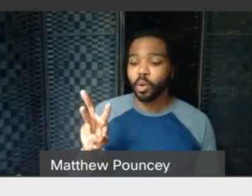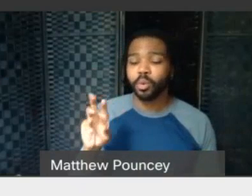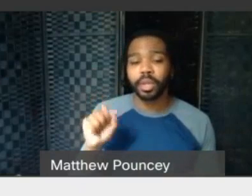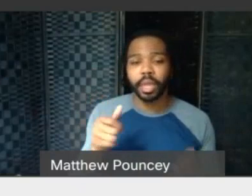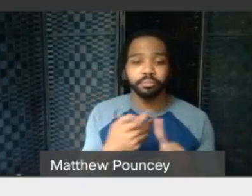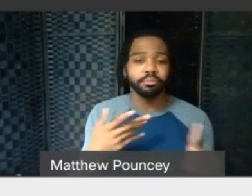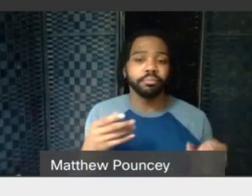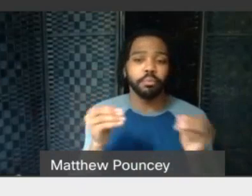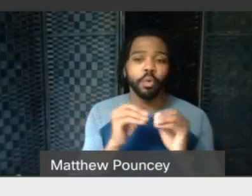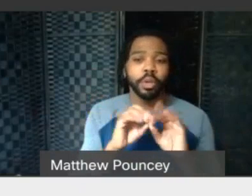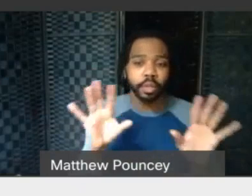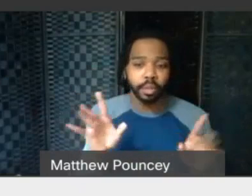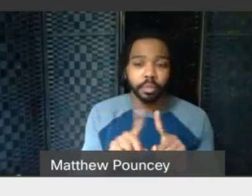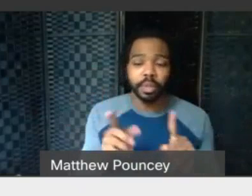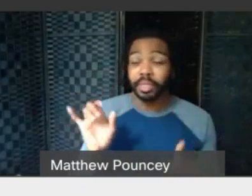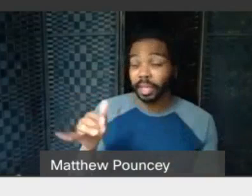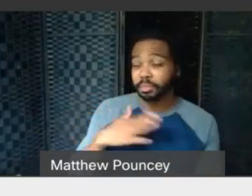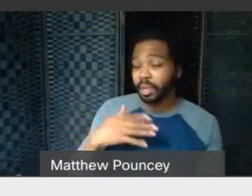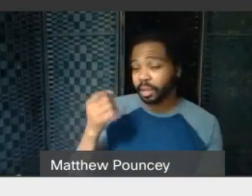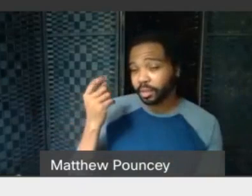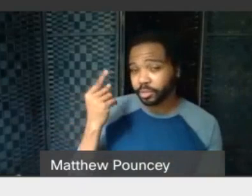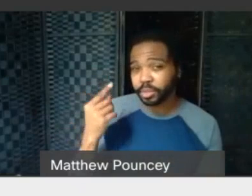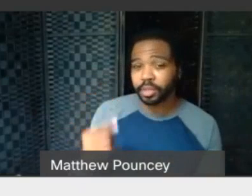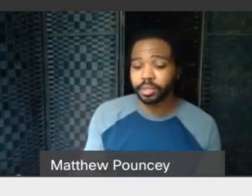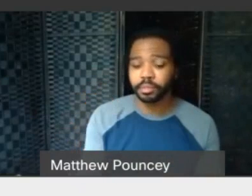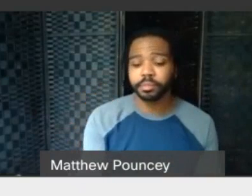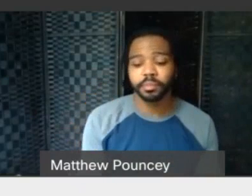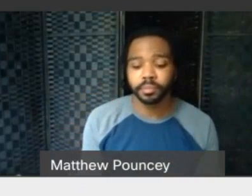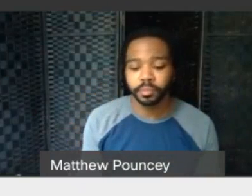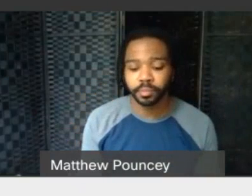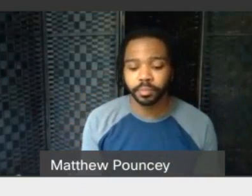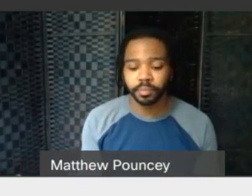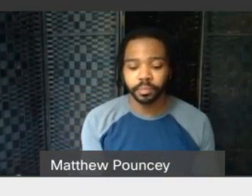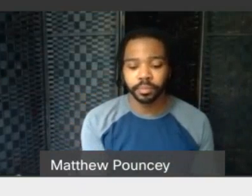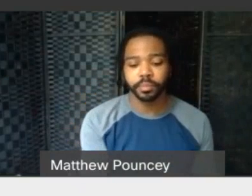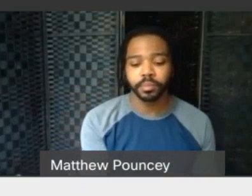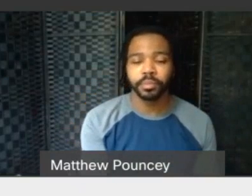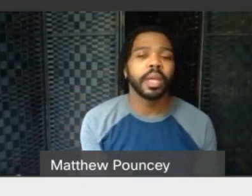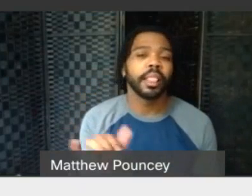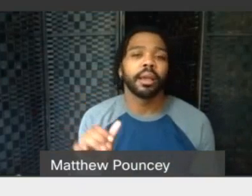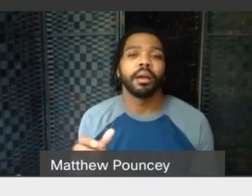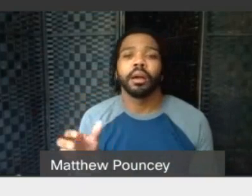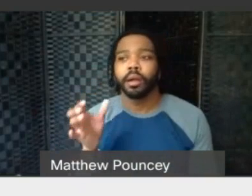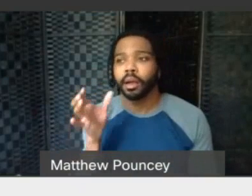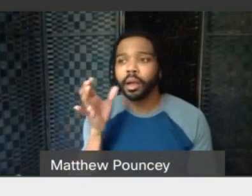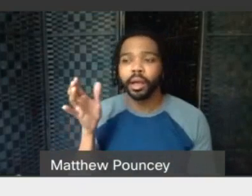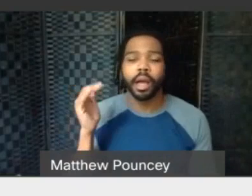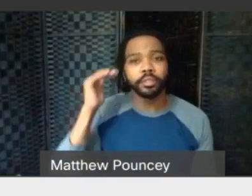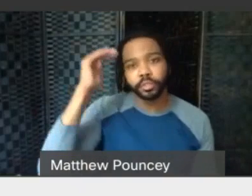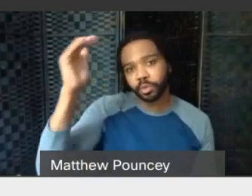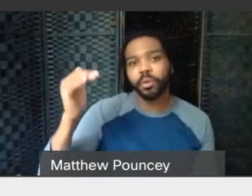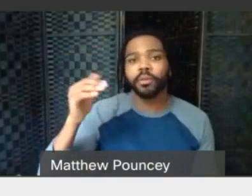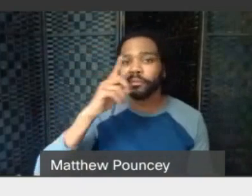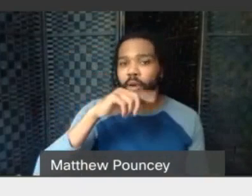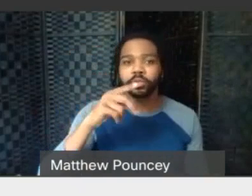my understanding is that host home services are like, adult foster care. They're provided by the person who